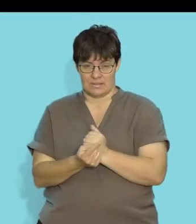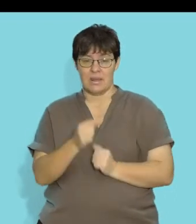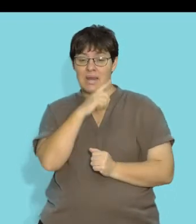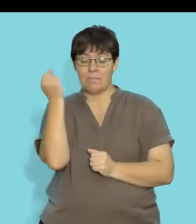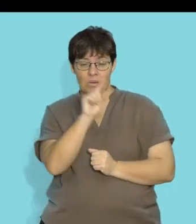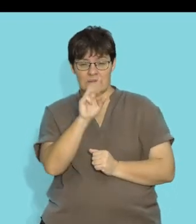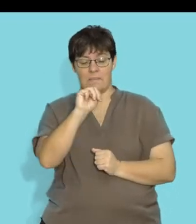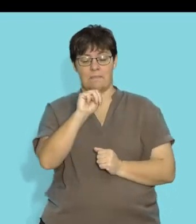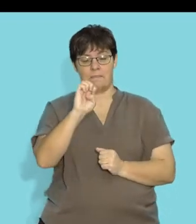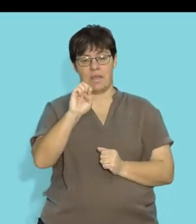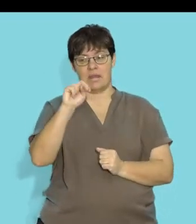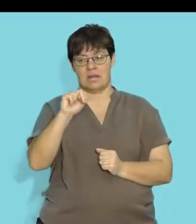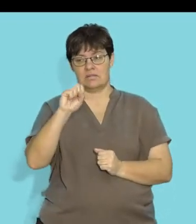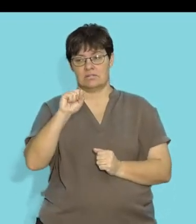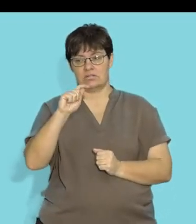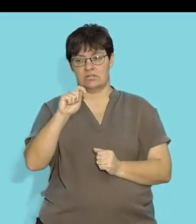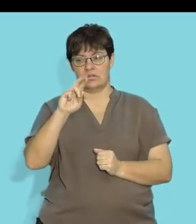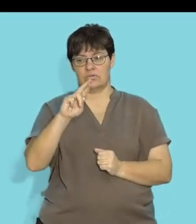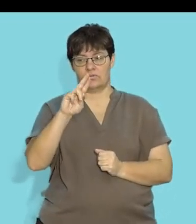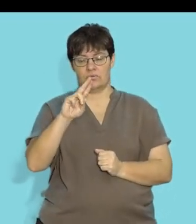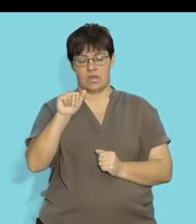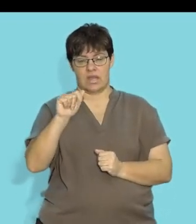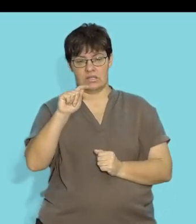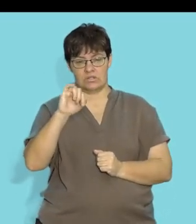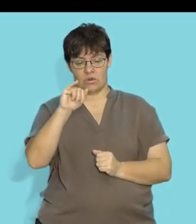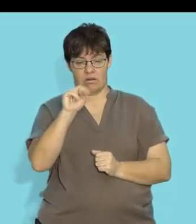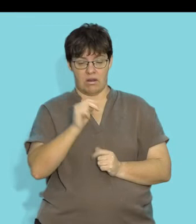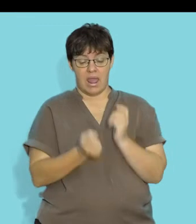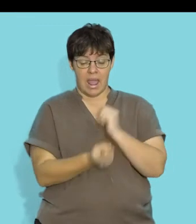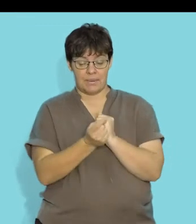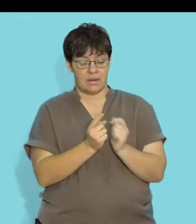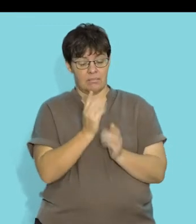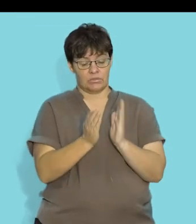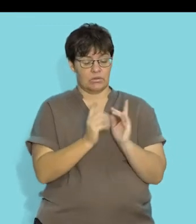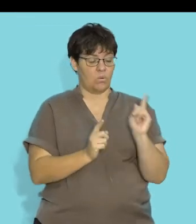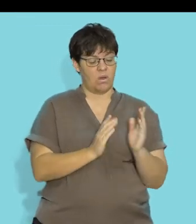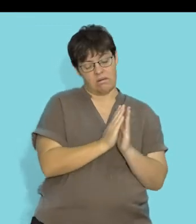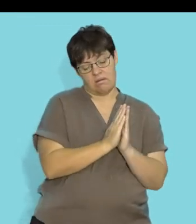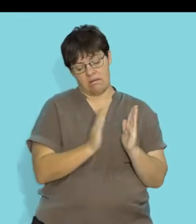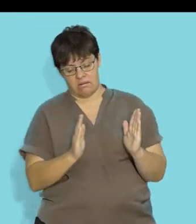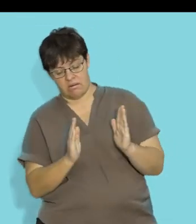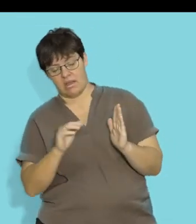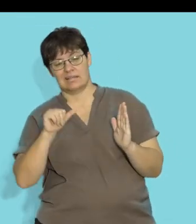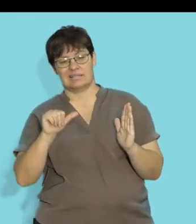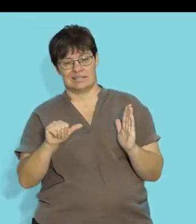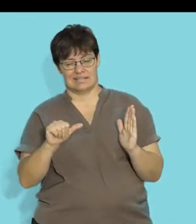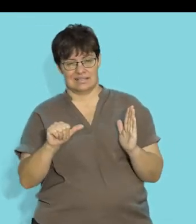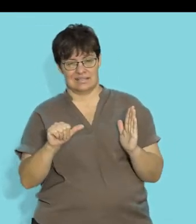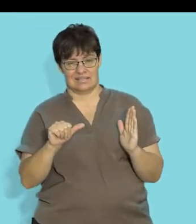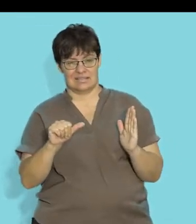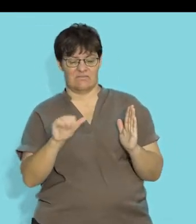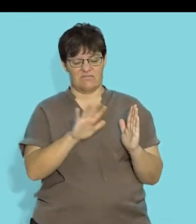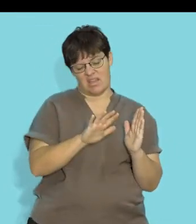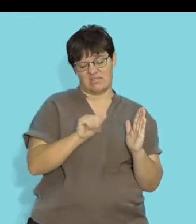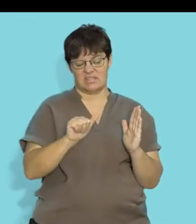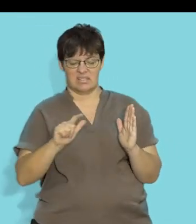of menstruation. And menstruation generally happens between days 1 to about day 6,